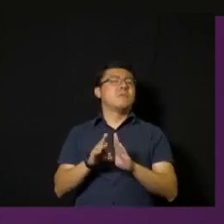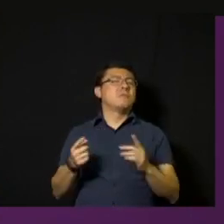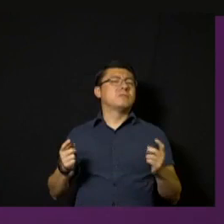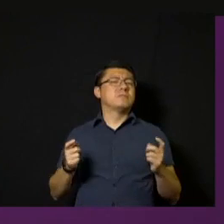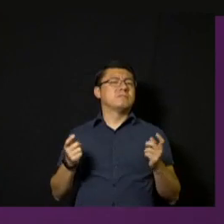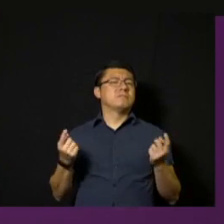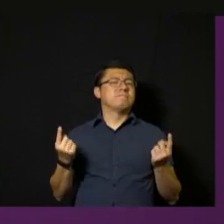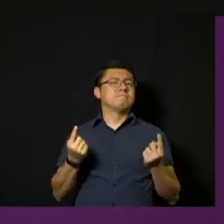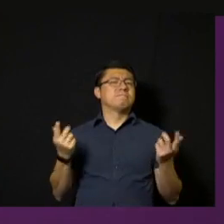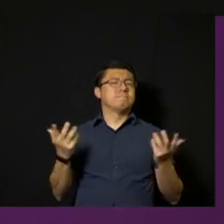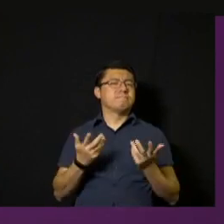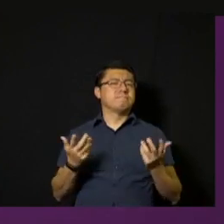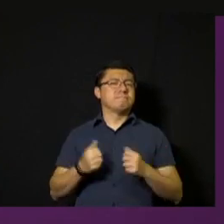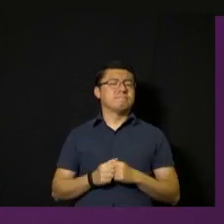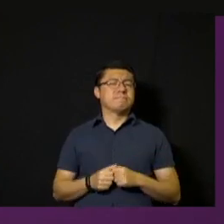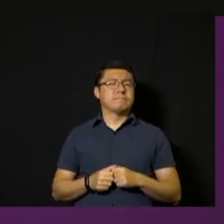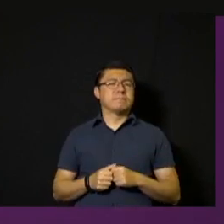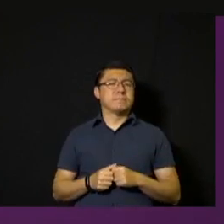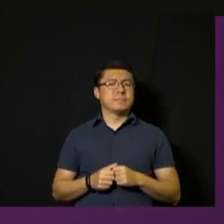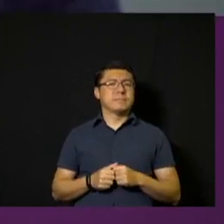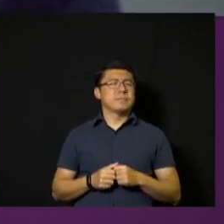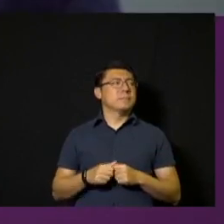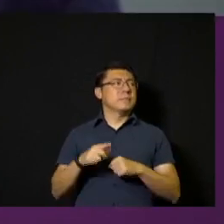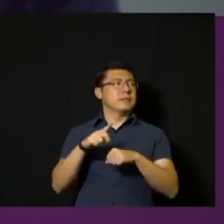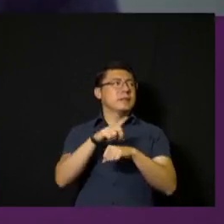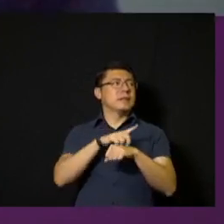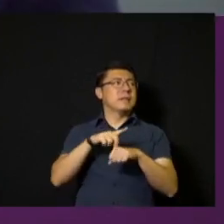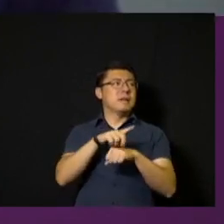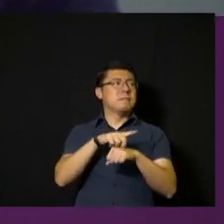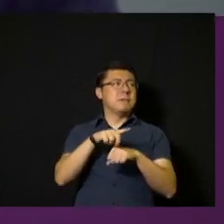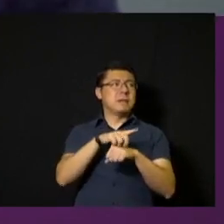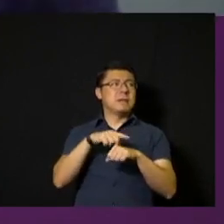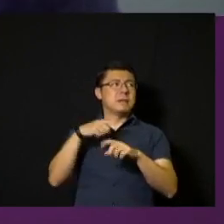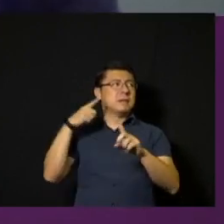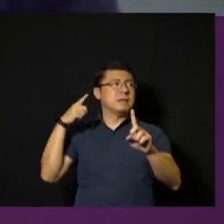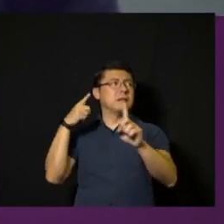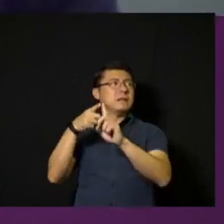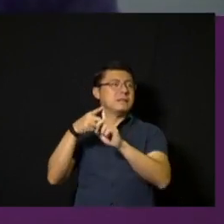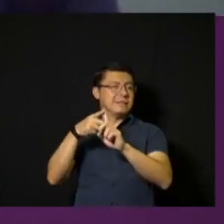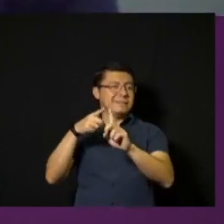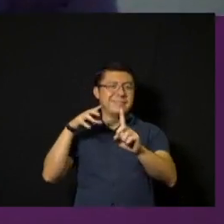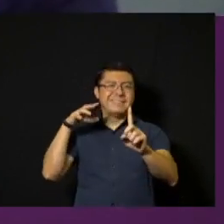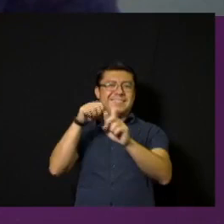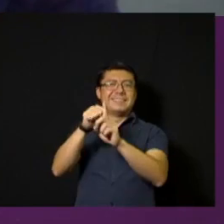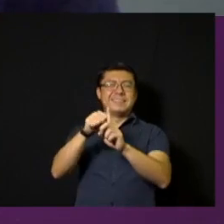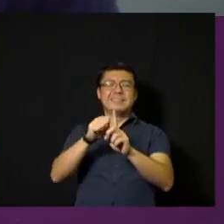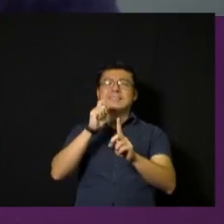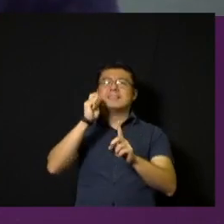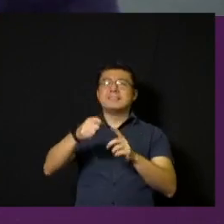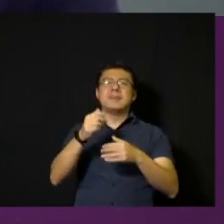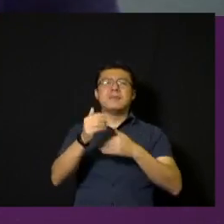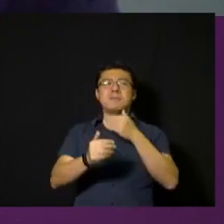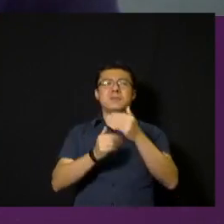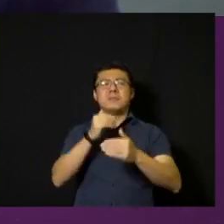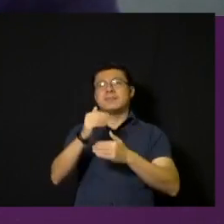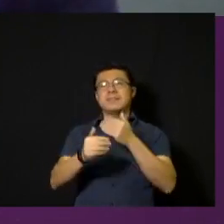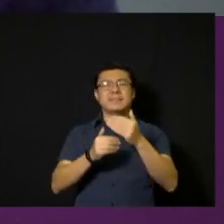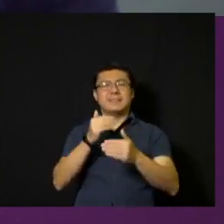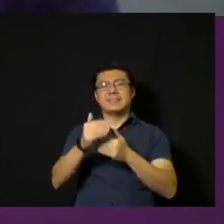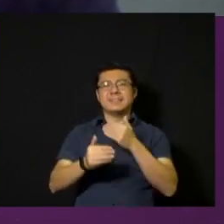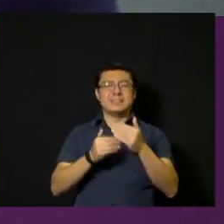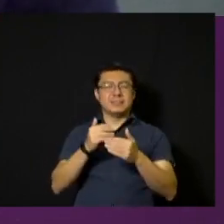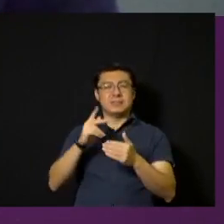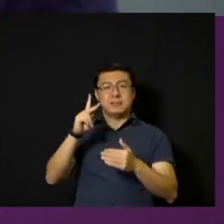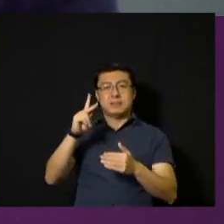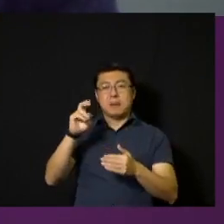there? Well, I think that being a diamond is those who have gone through a process.